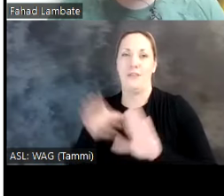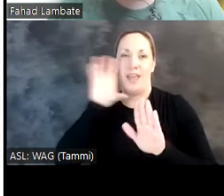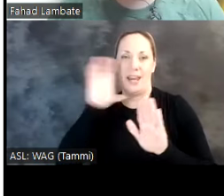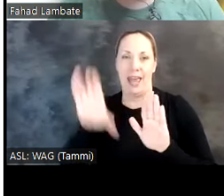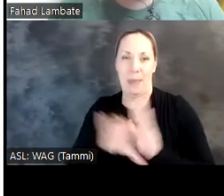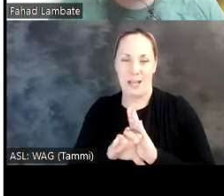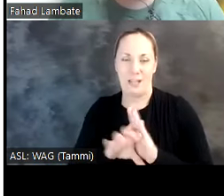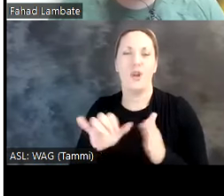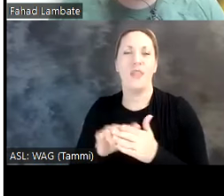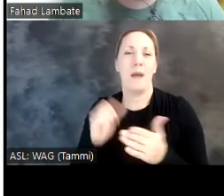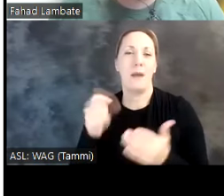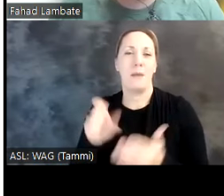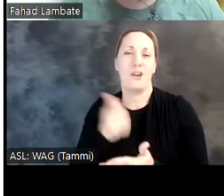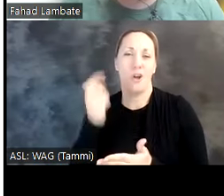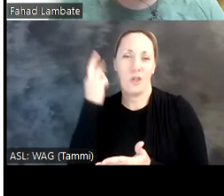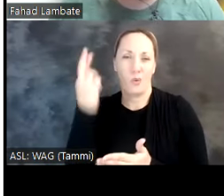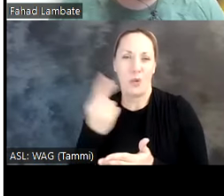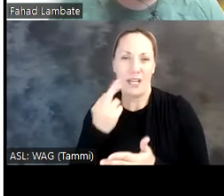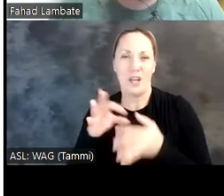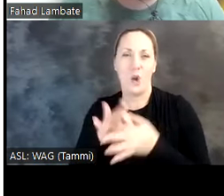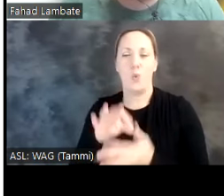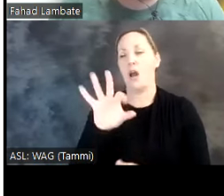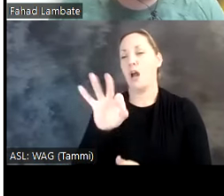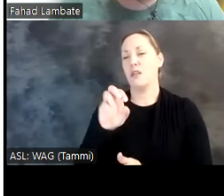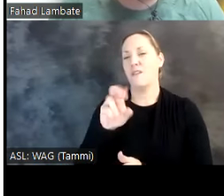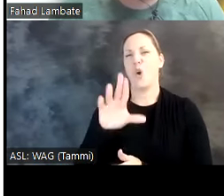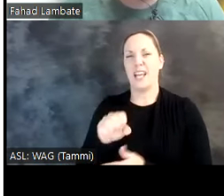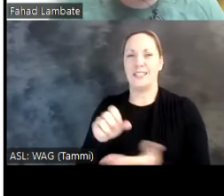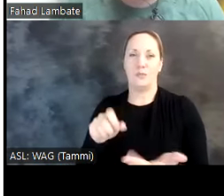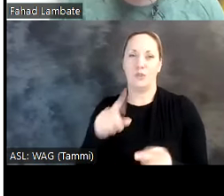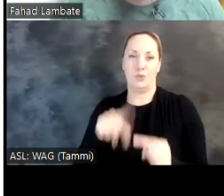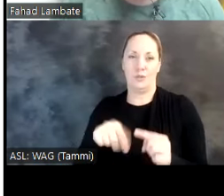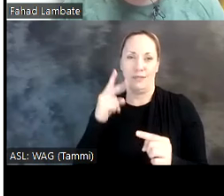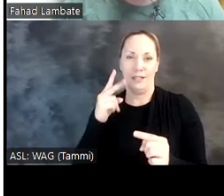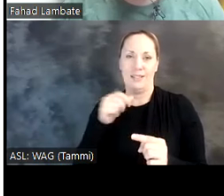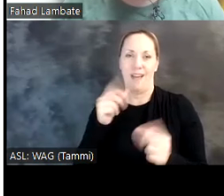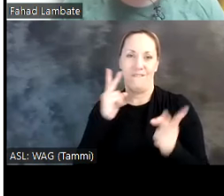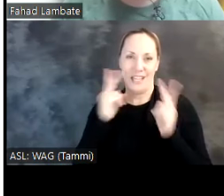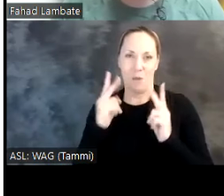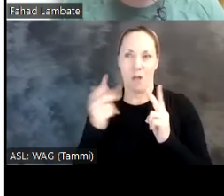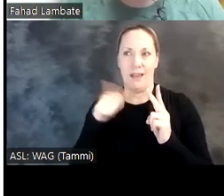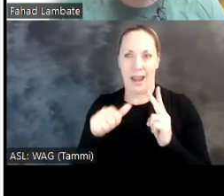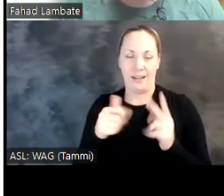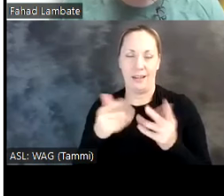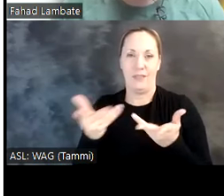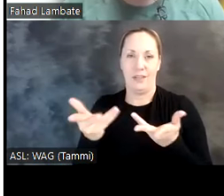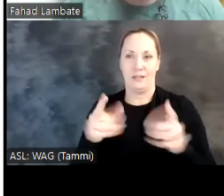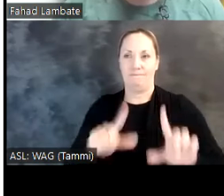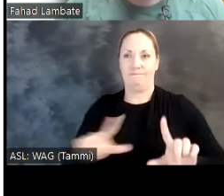you might see when it comes to focus, which is not visible on any particular interactive element.